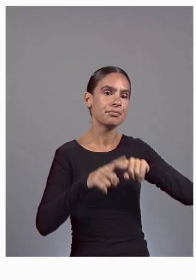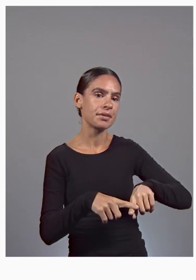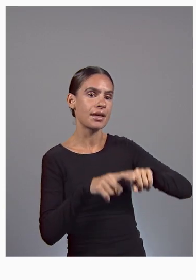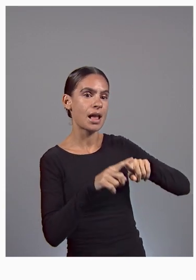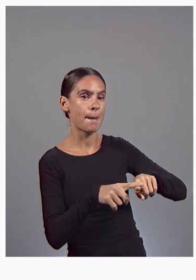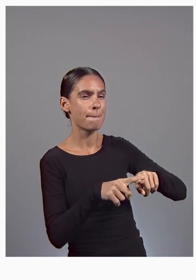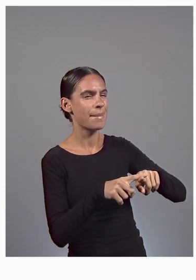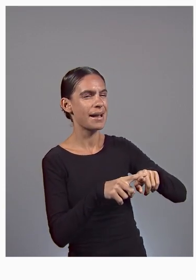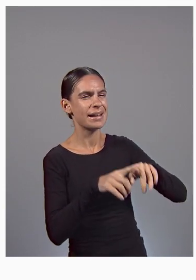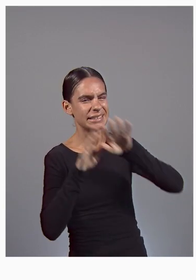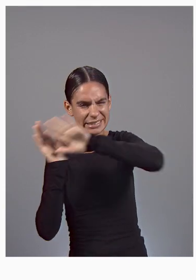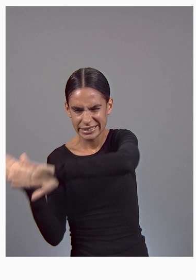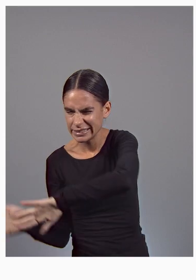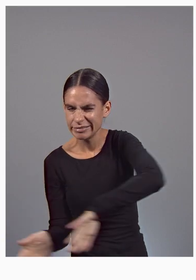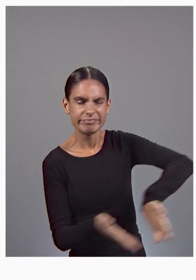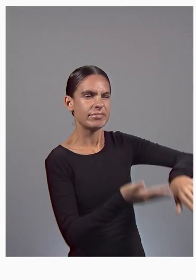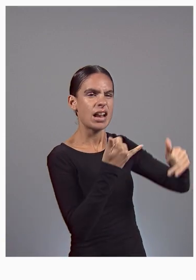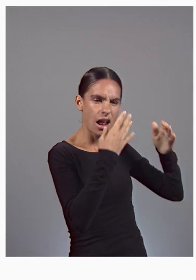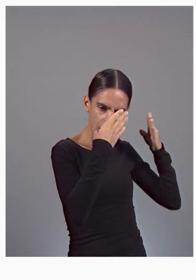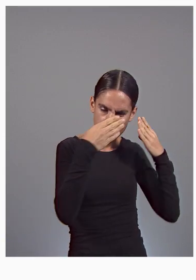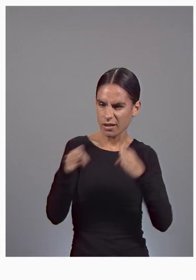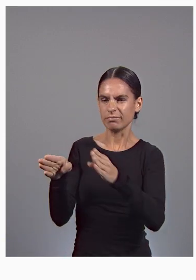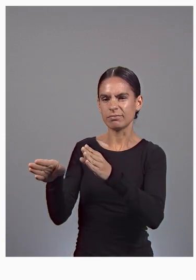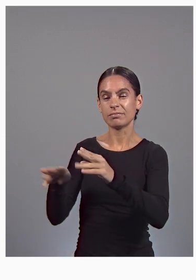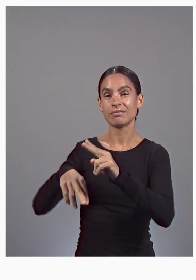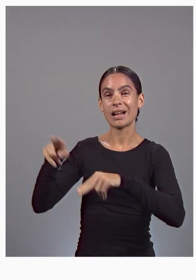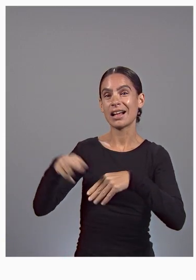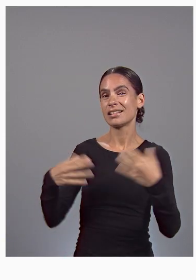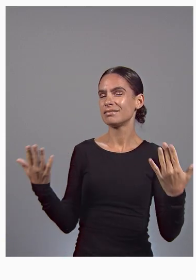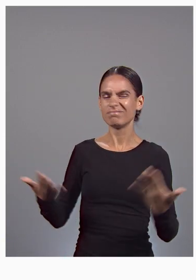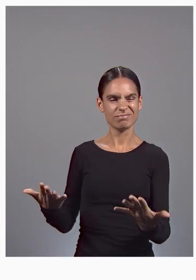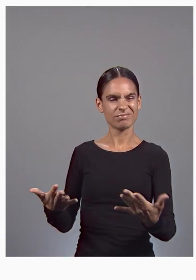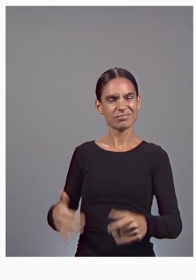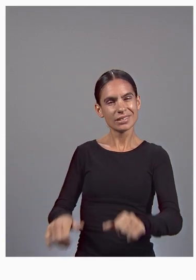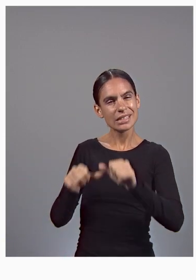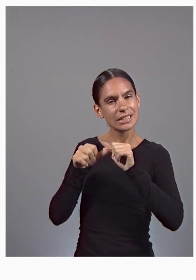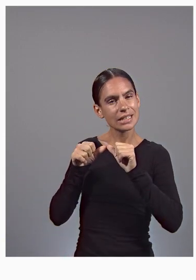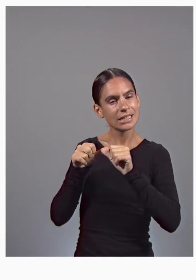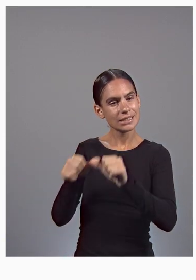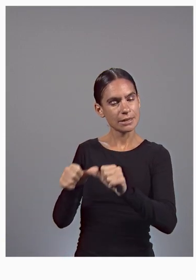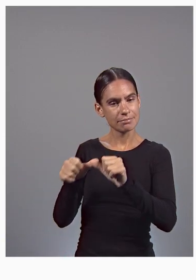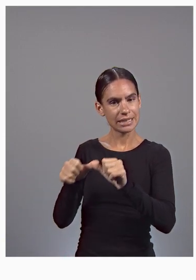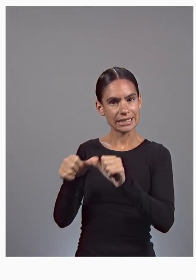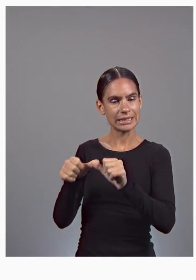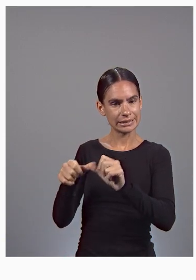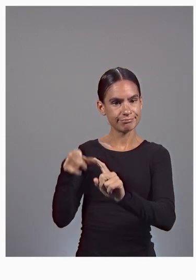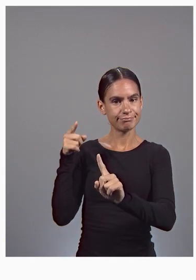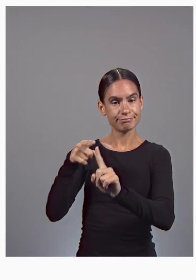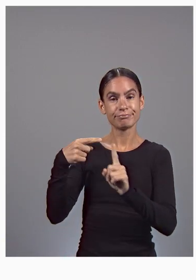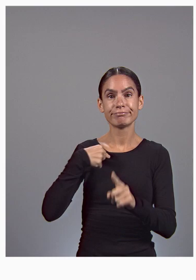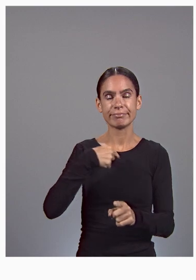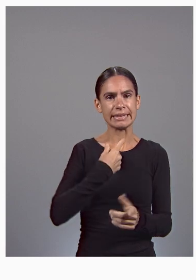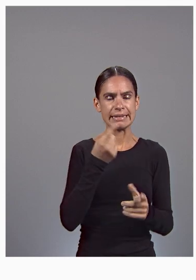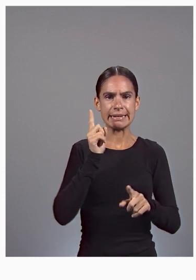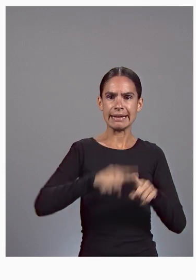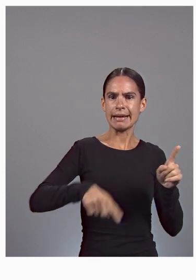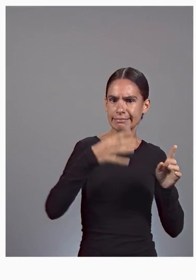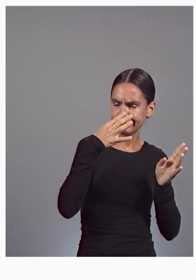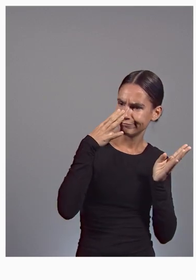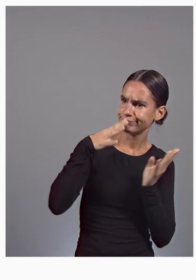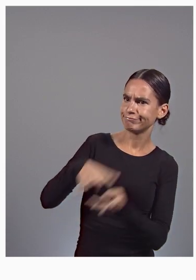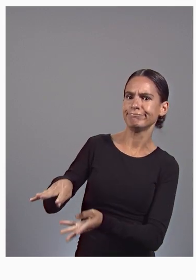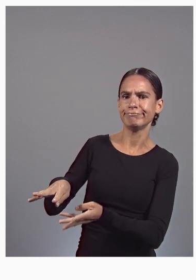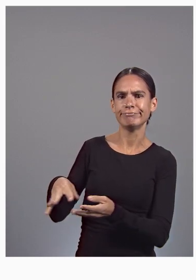reliably. Well, now it's also time to build it sustainably. We can't ignore the